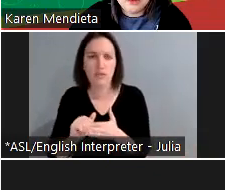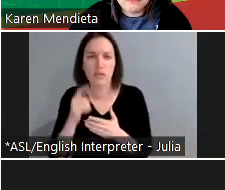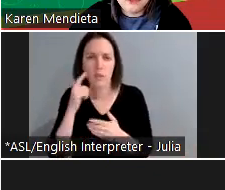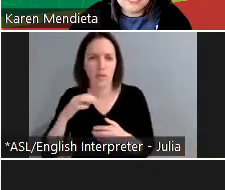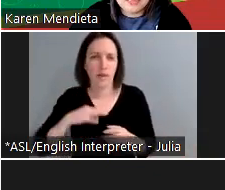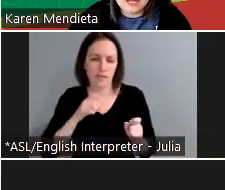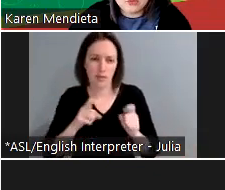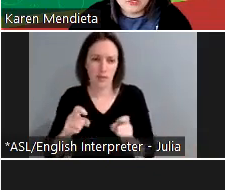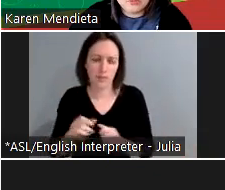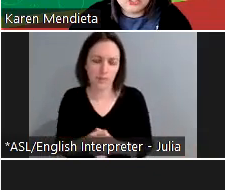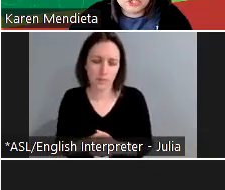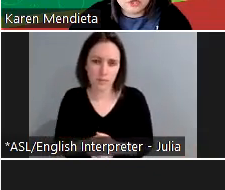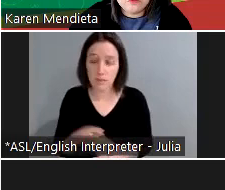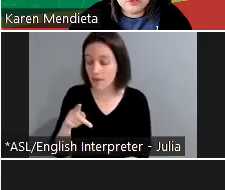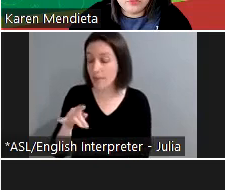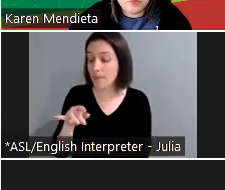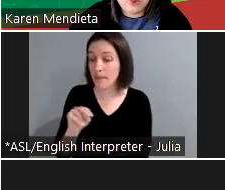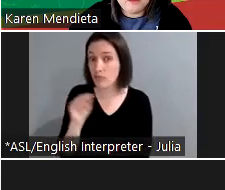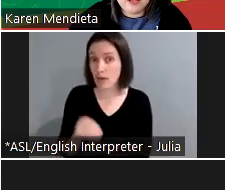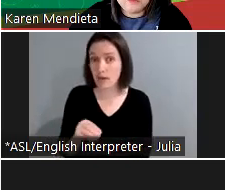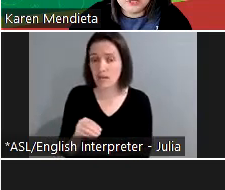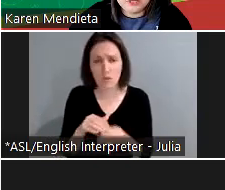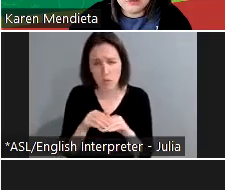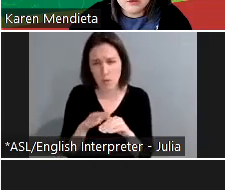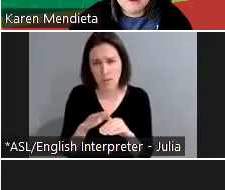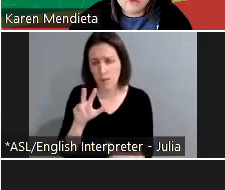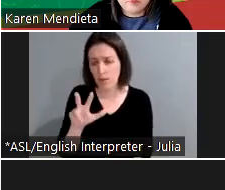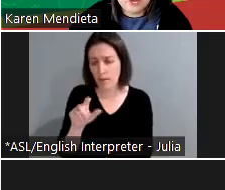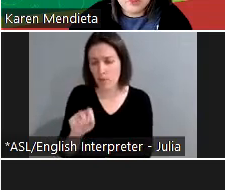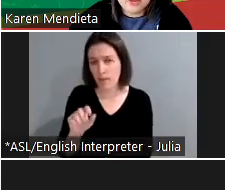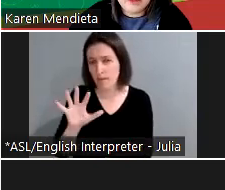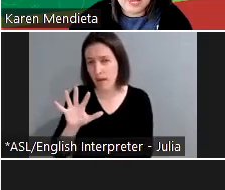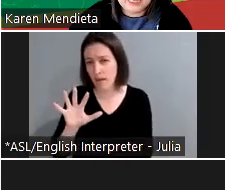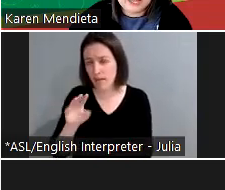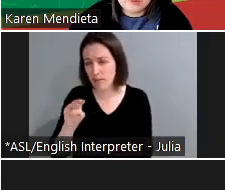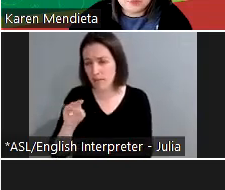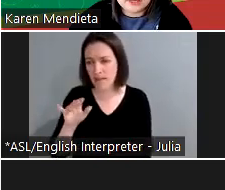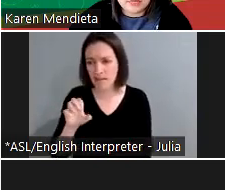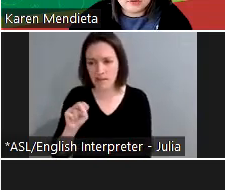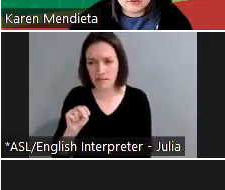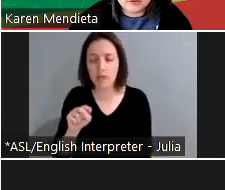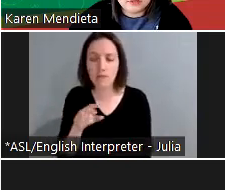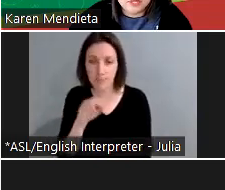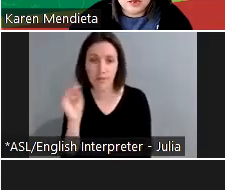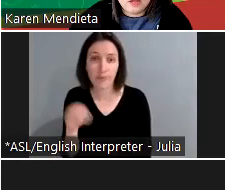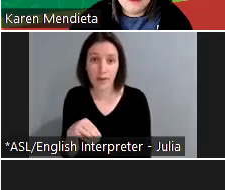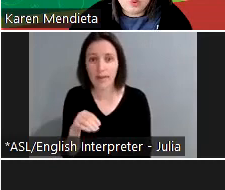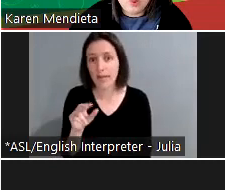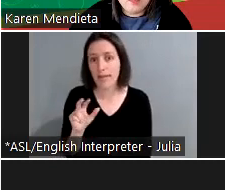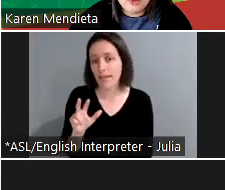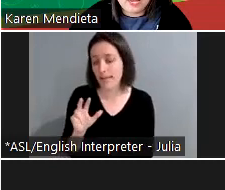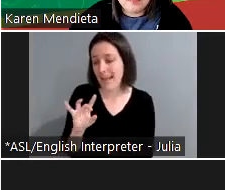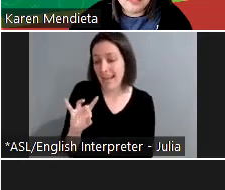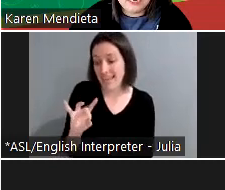The PIN rate for this category was just over 3.5 million, for a PIN rate of 87%. Of